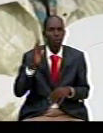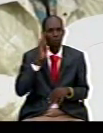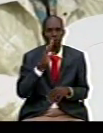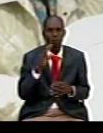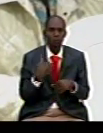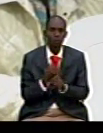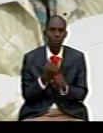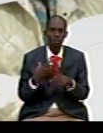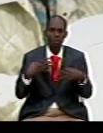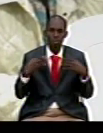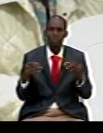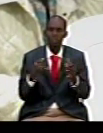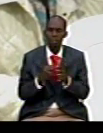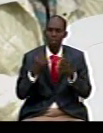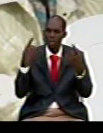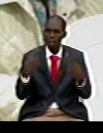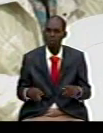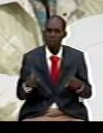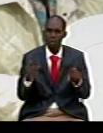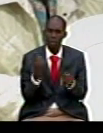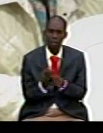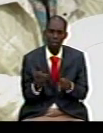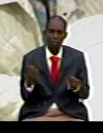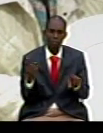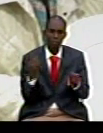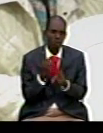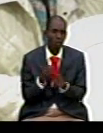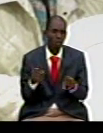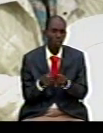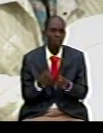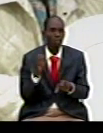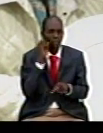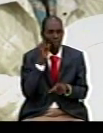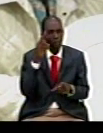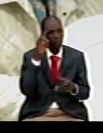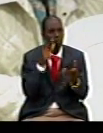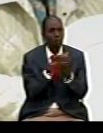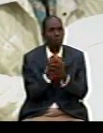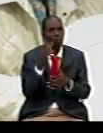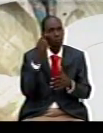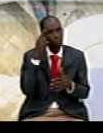happened exactly as I believe. But for me, it is